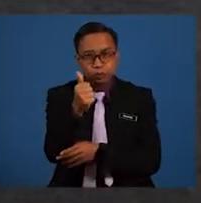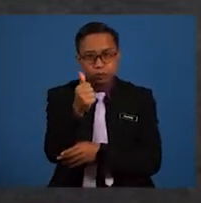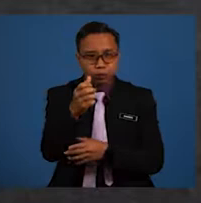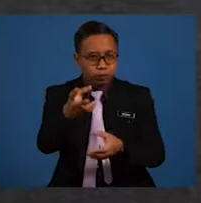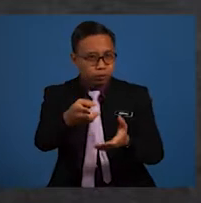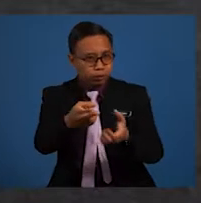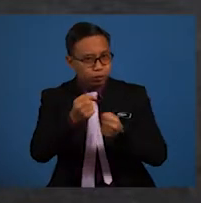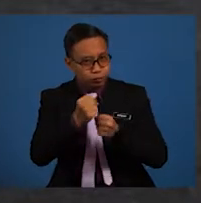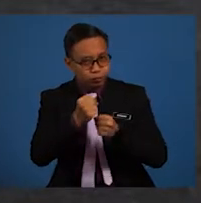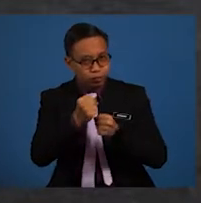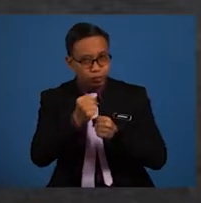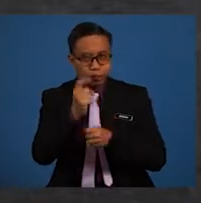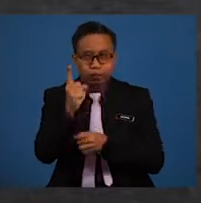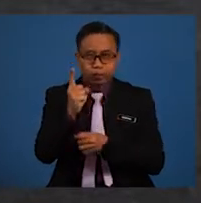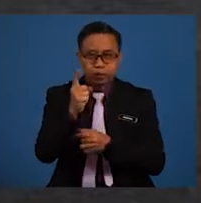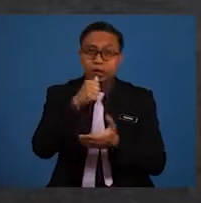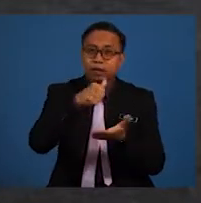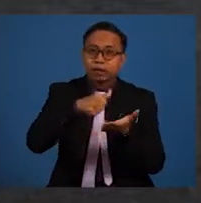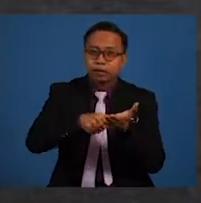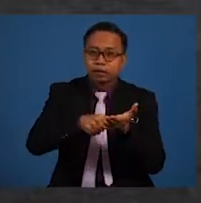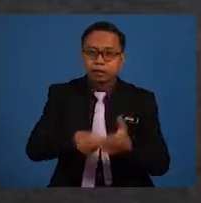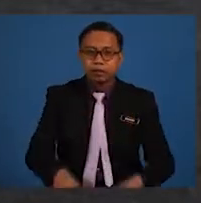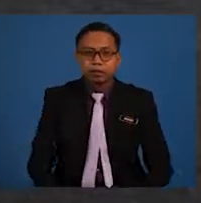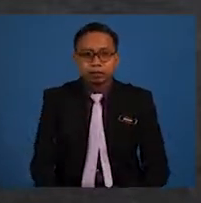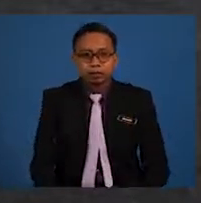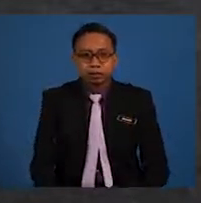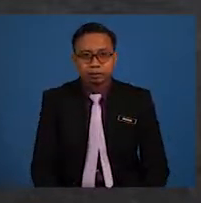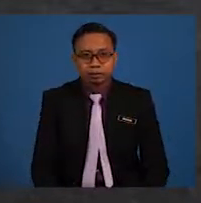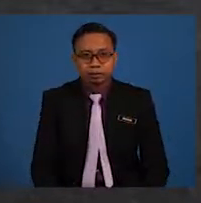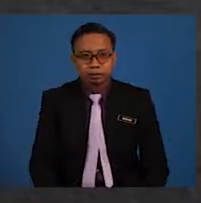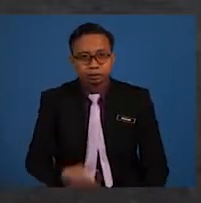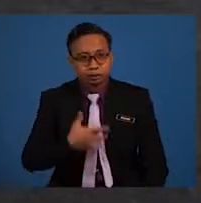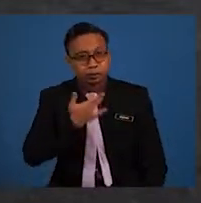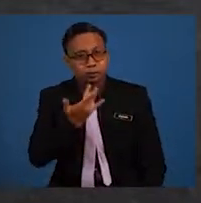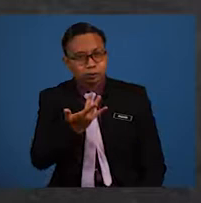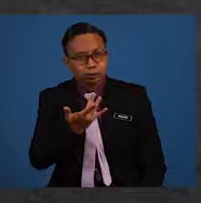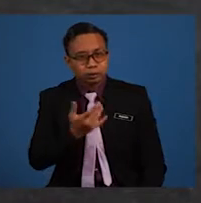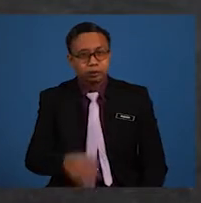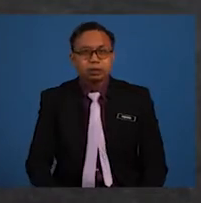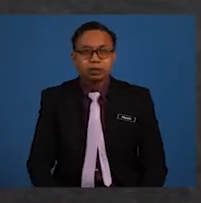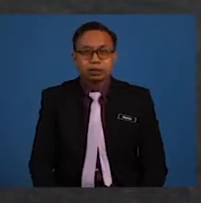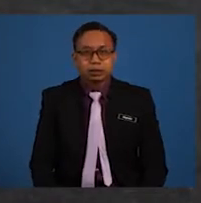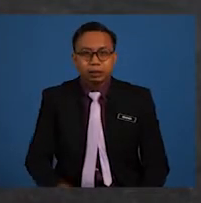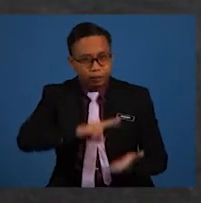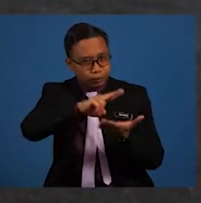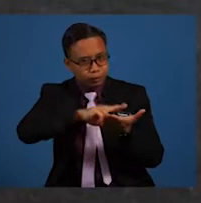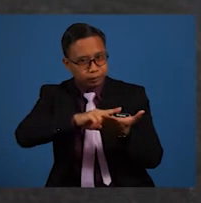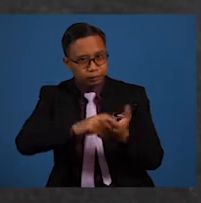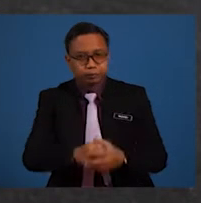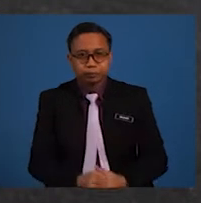receive one such as this. Exciting, right? Let's read.